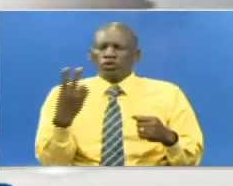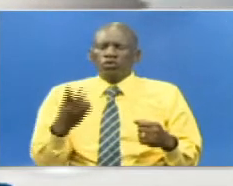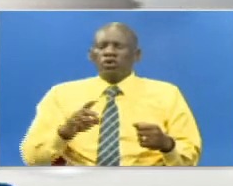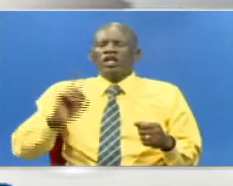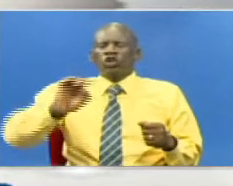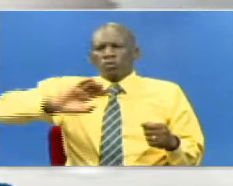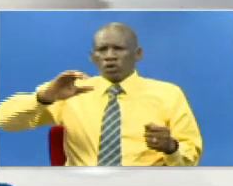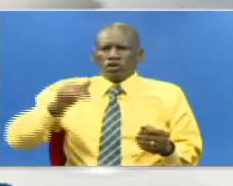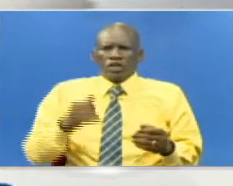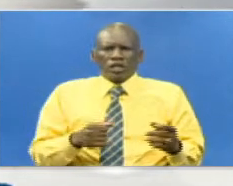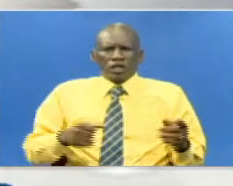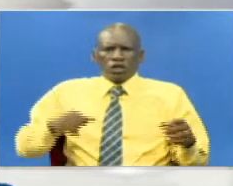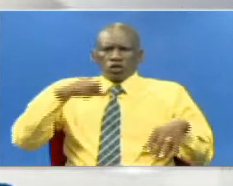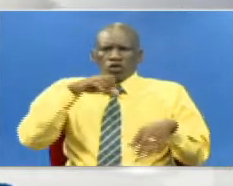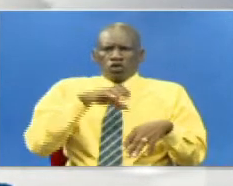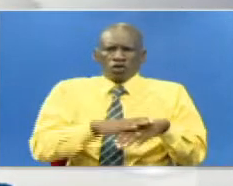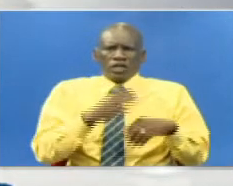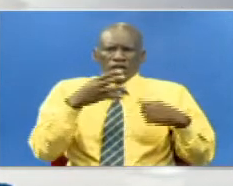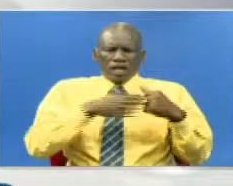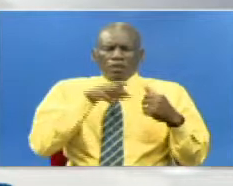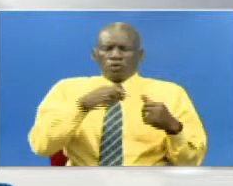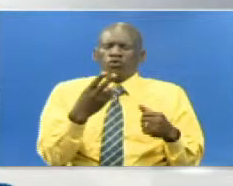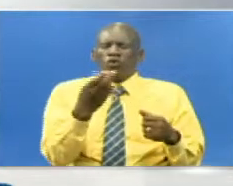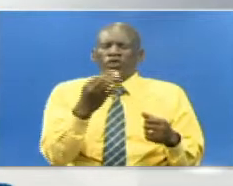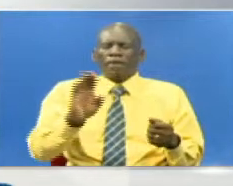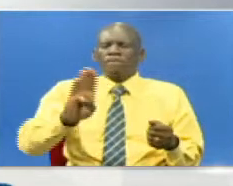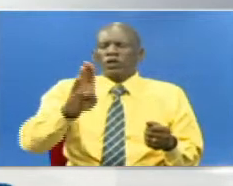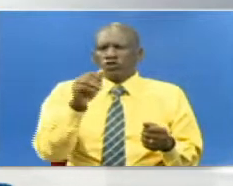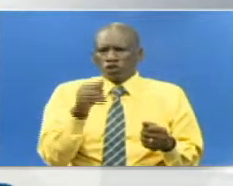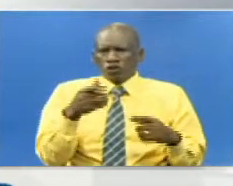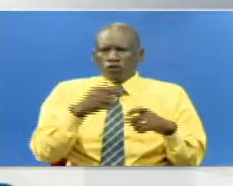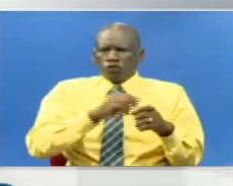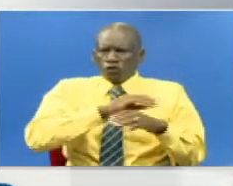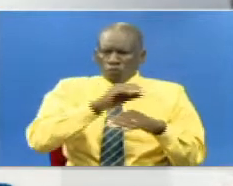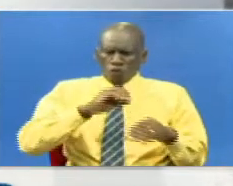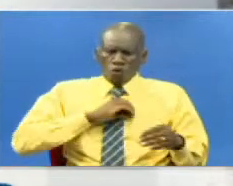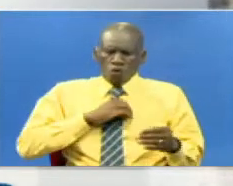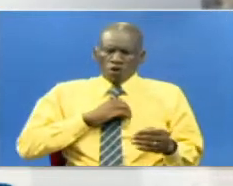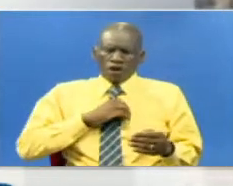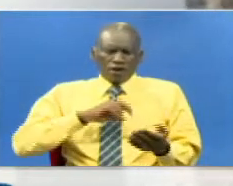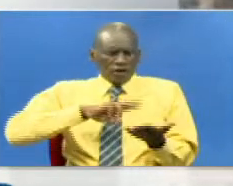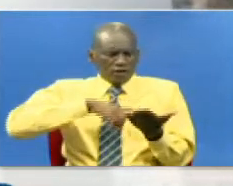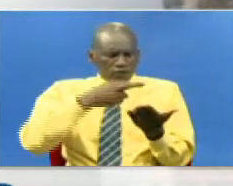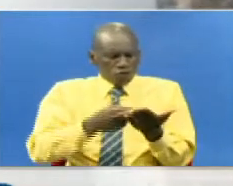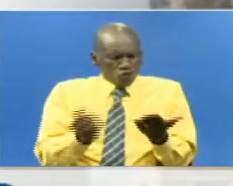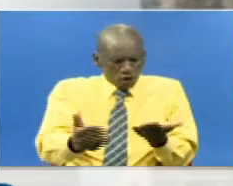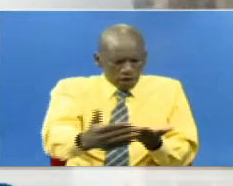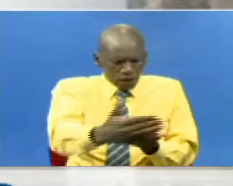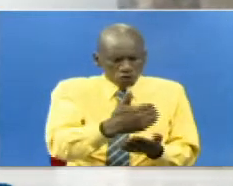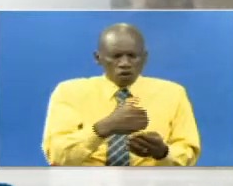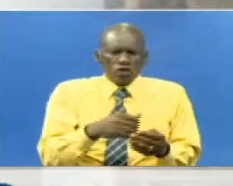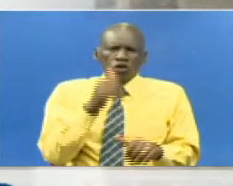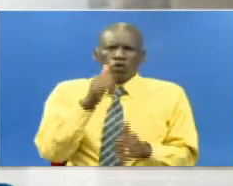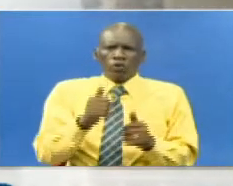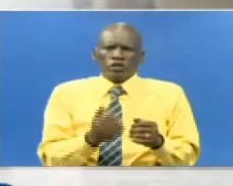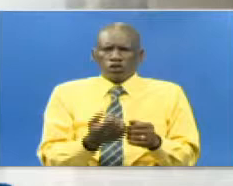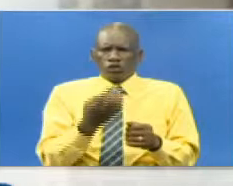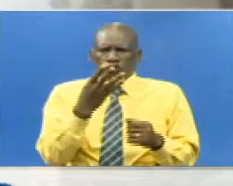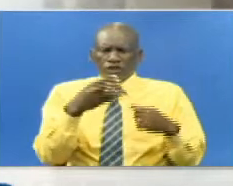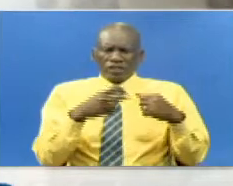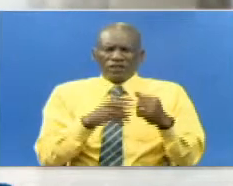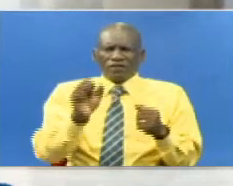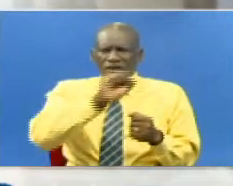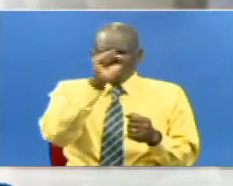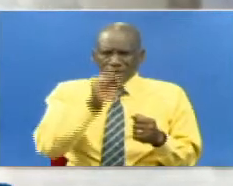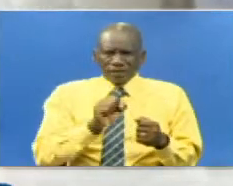realized 9.23 billion shillings worth of own source revenue collection, registering just 47%